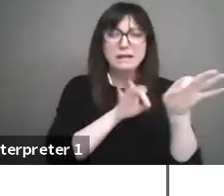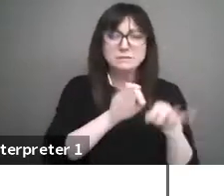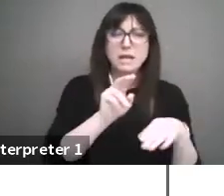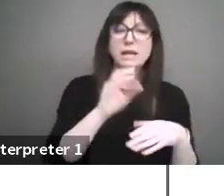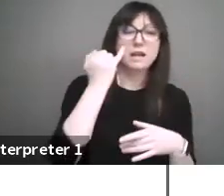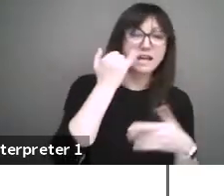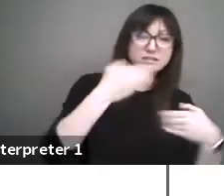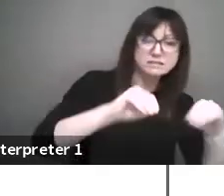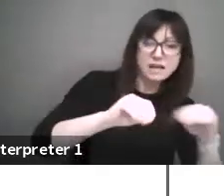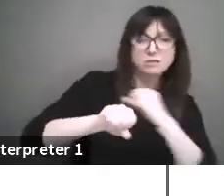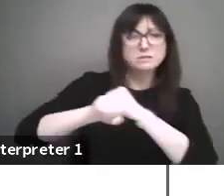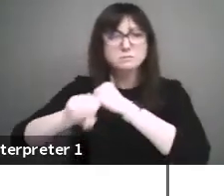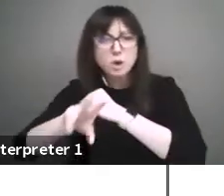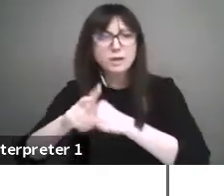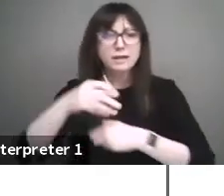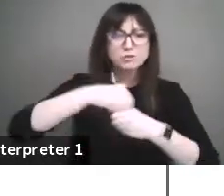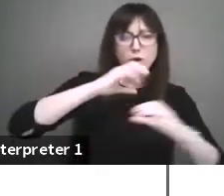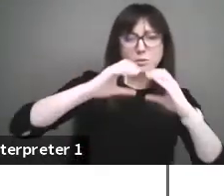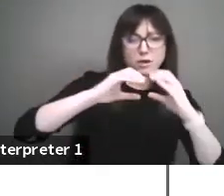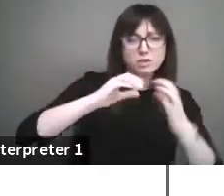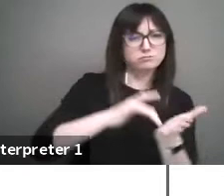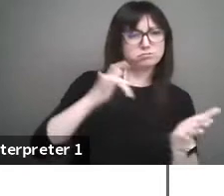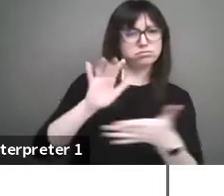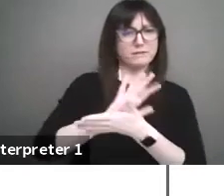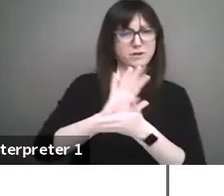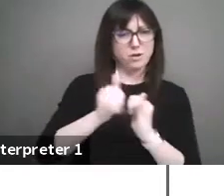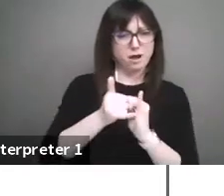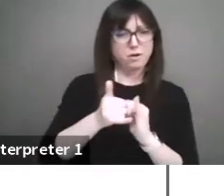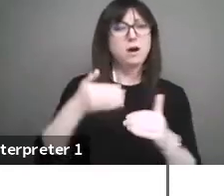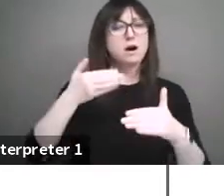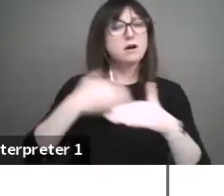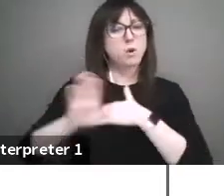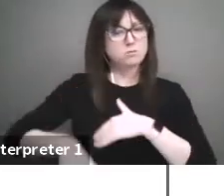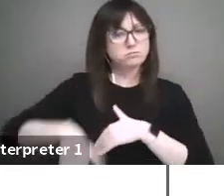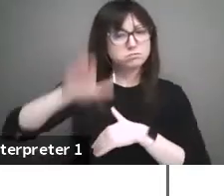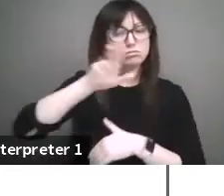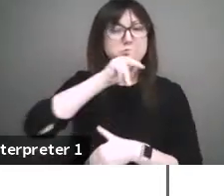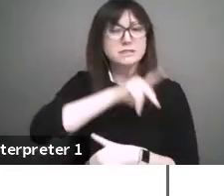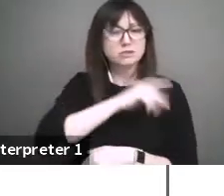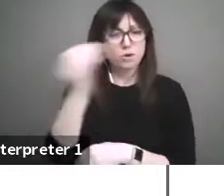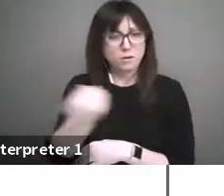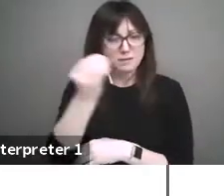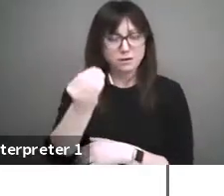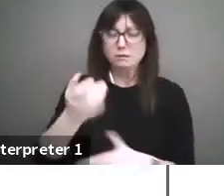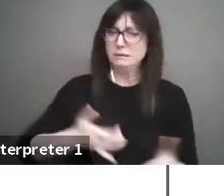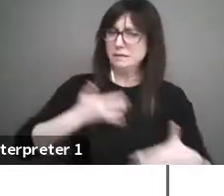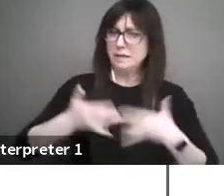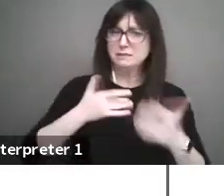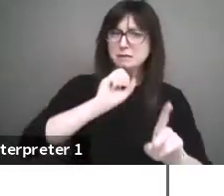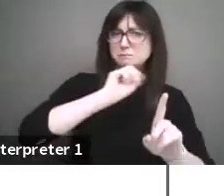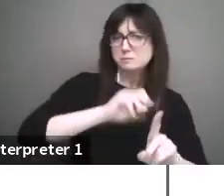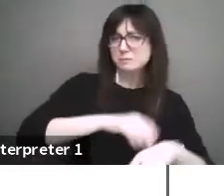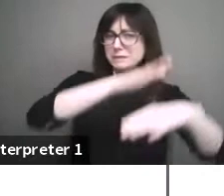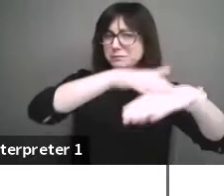and marketing and internal communications. Jacob is born and raised in Kitchener, Ontario, and is excited to share his tips, tricks, and